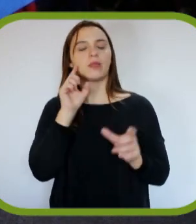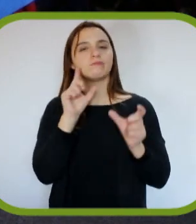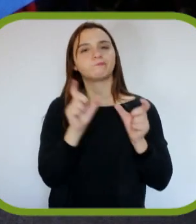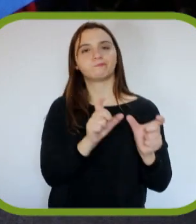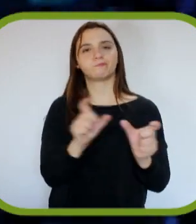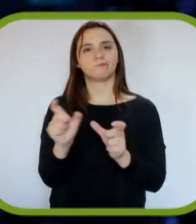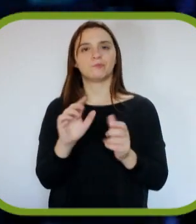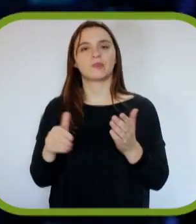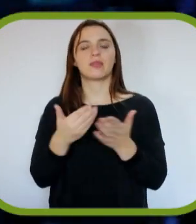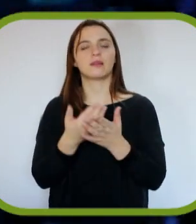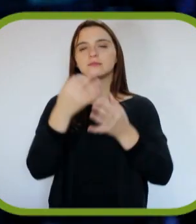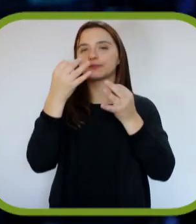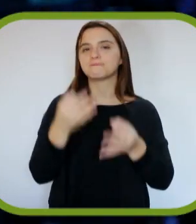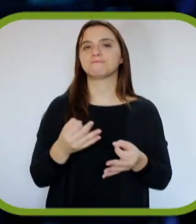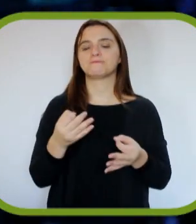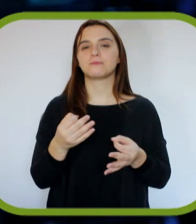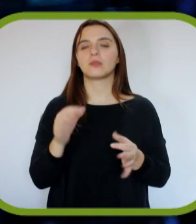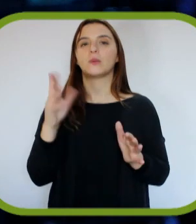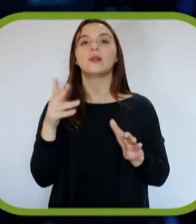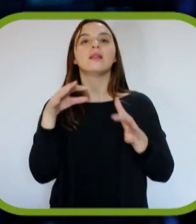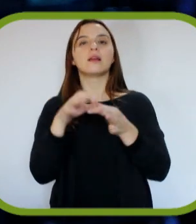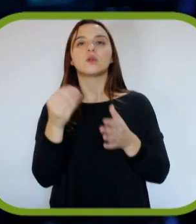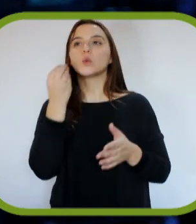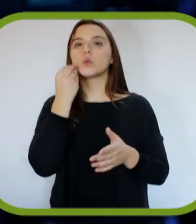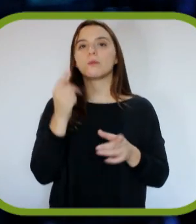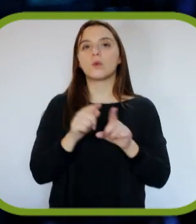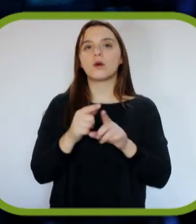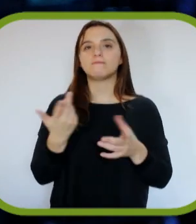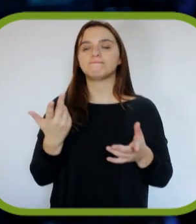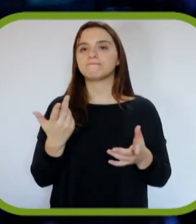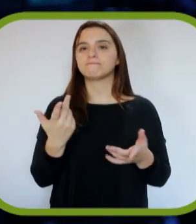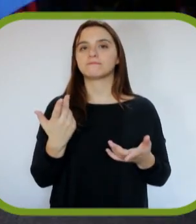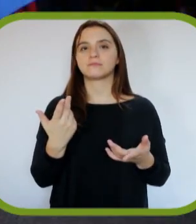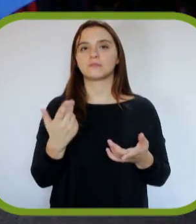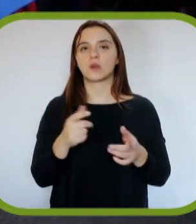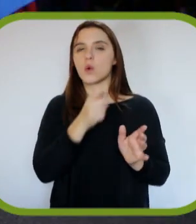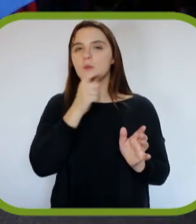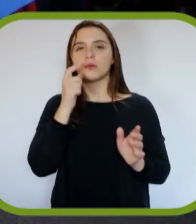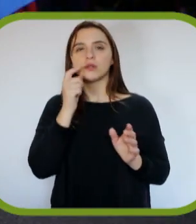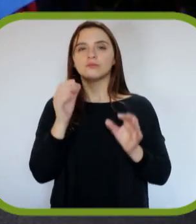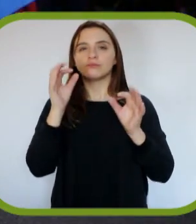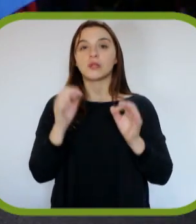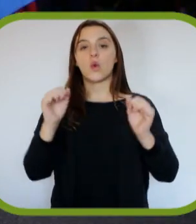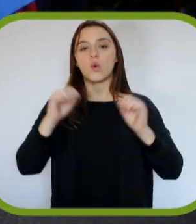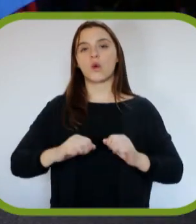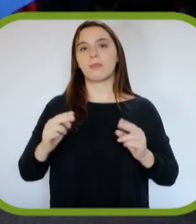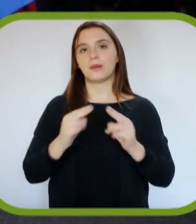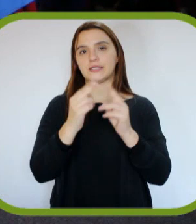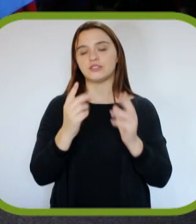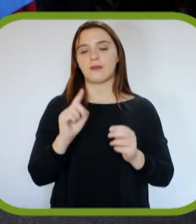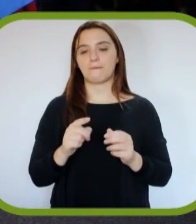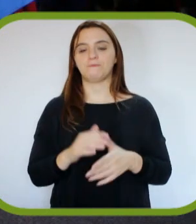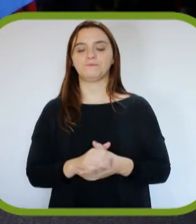to track that. It gives them a certain amount of certainty when it comes to how they're reporting into their commitments to the Paris